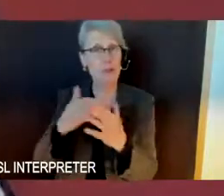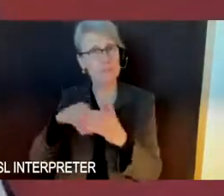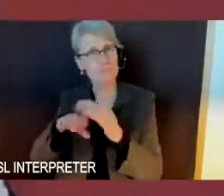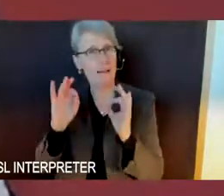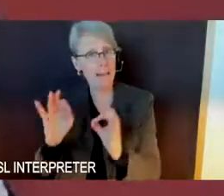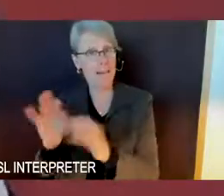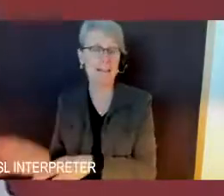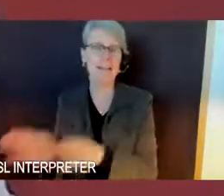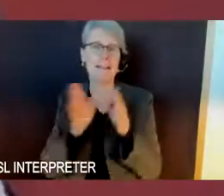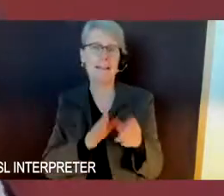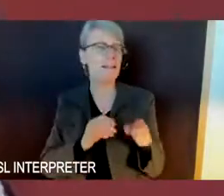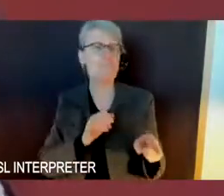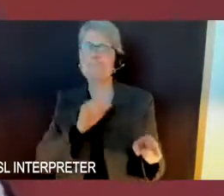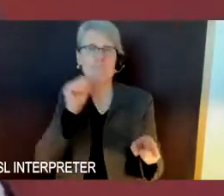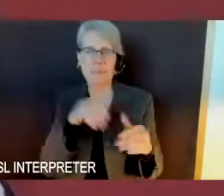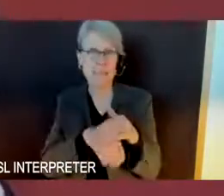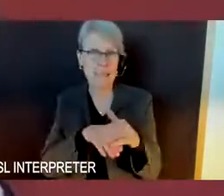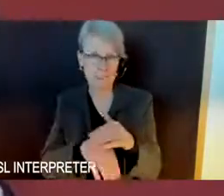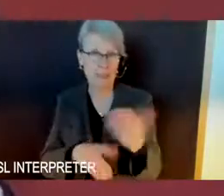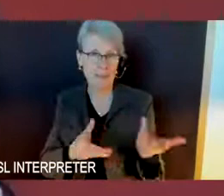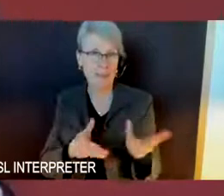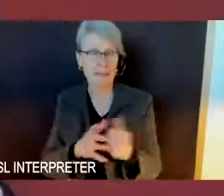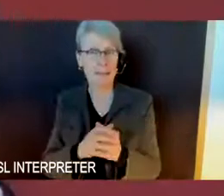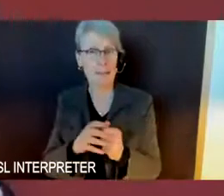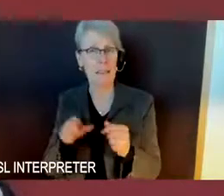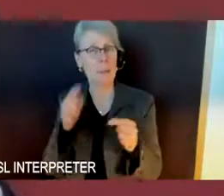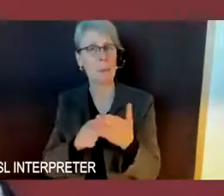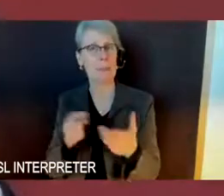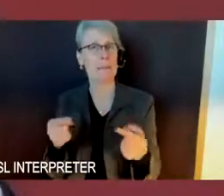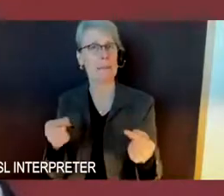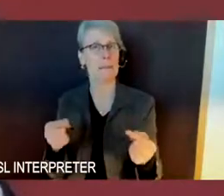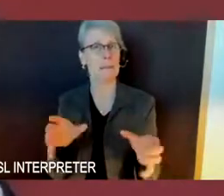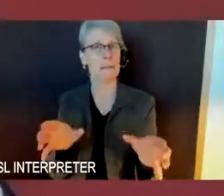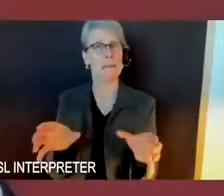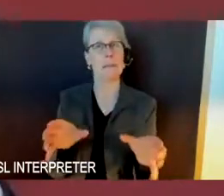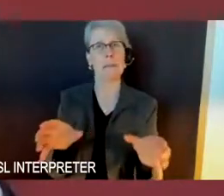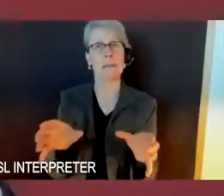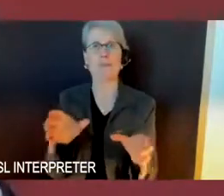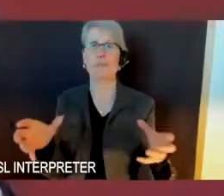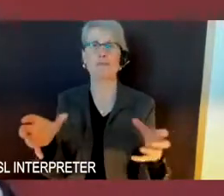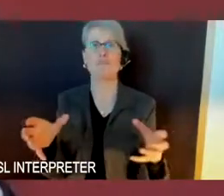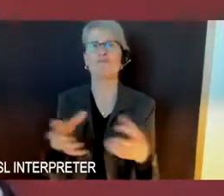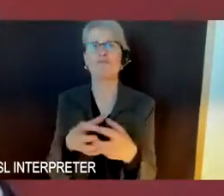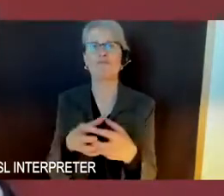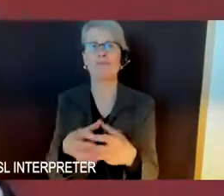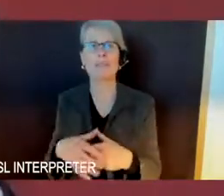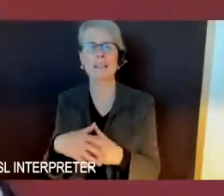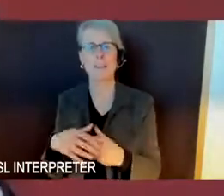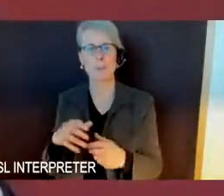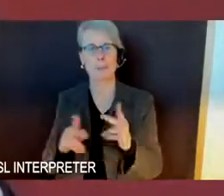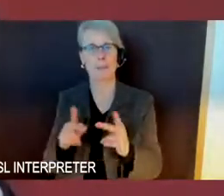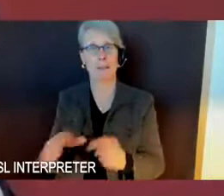and celebration, and places that are not accessible. And often I think, when we talk